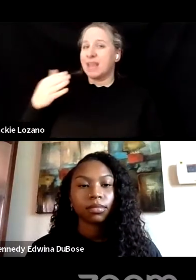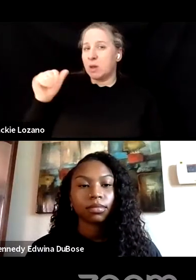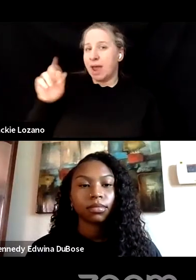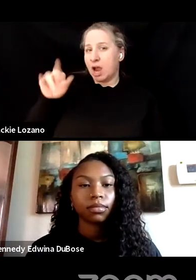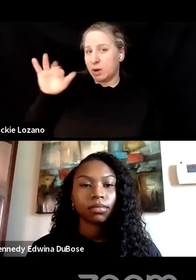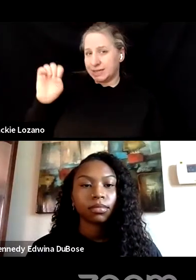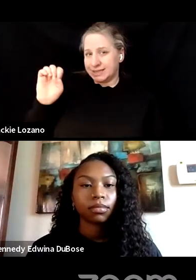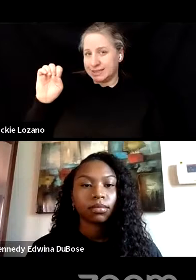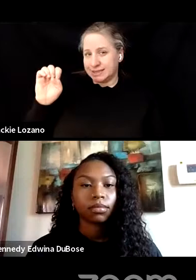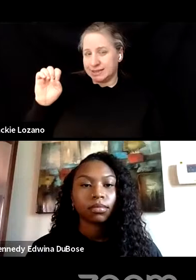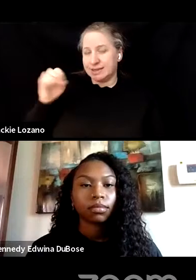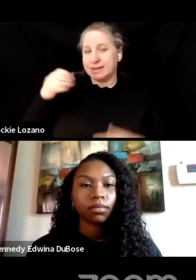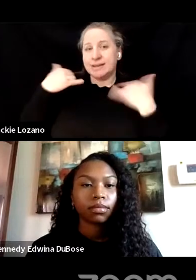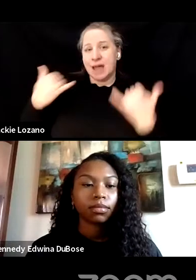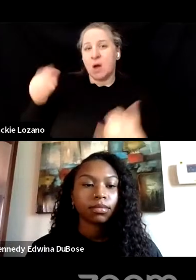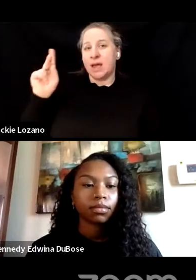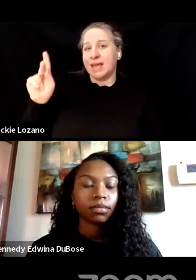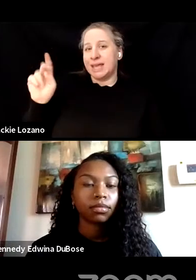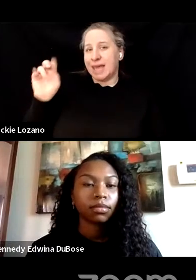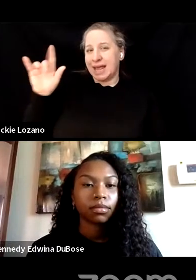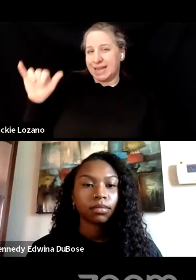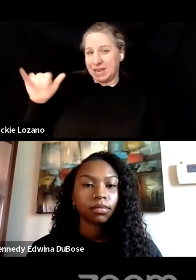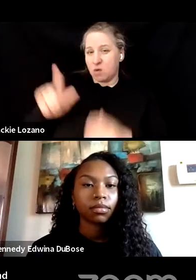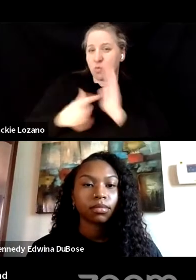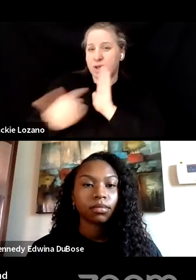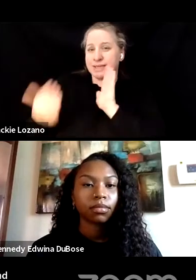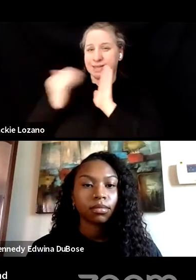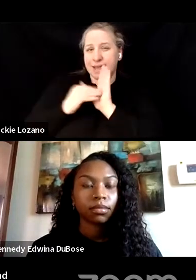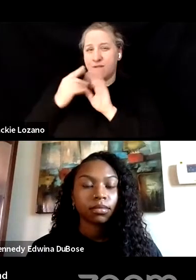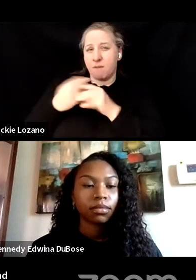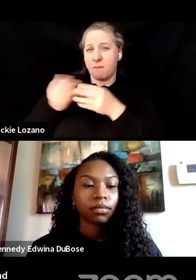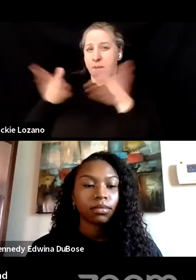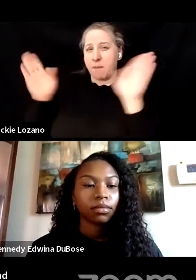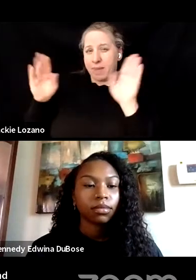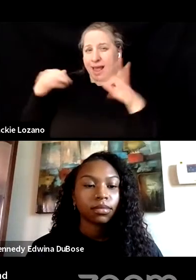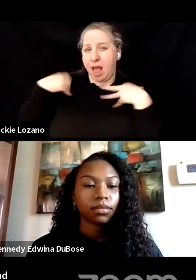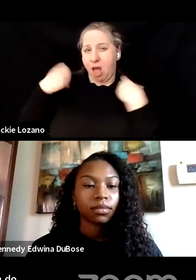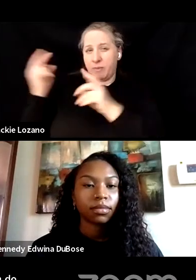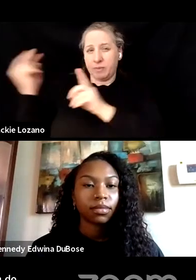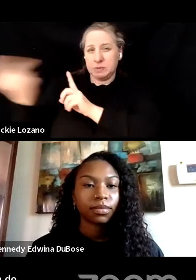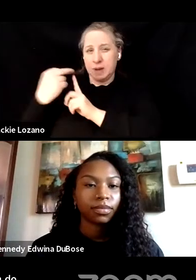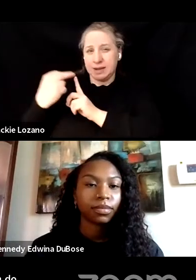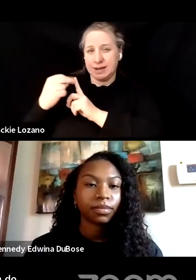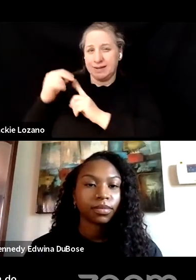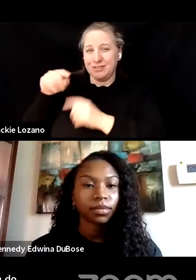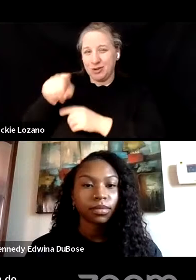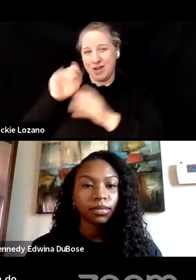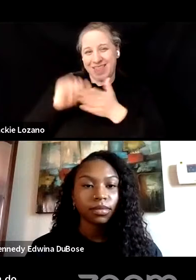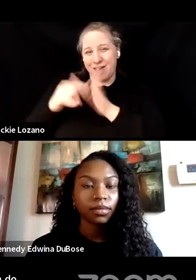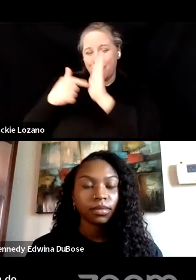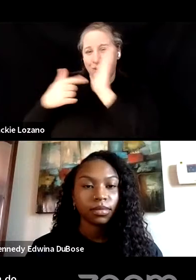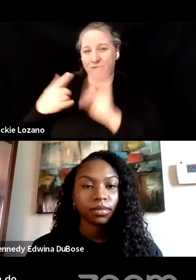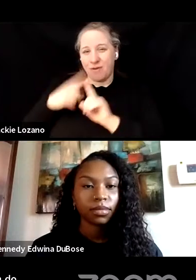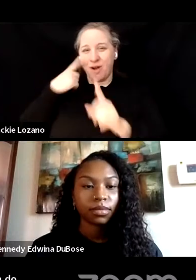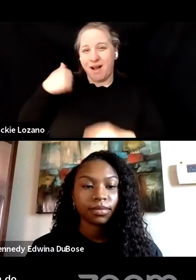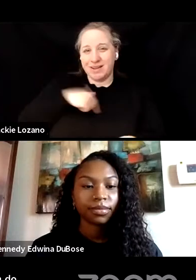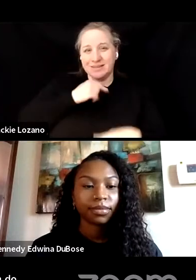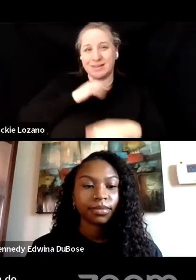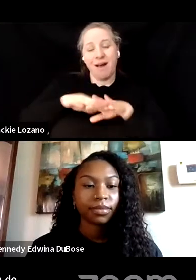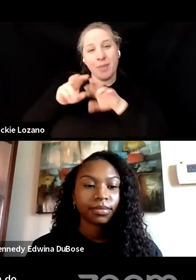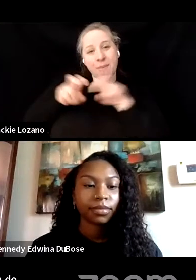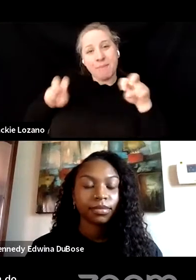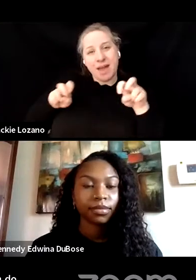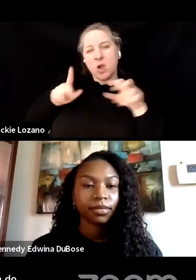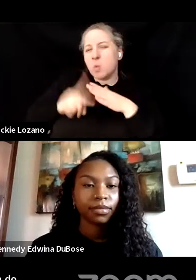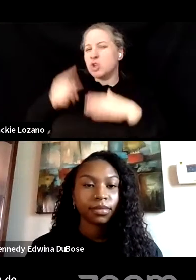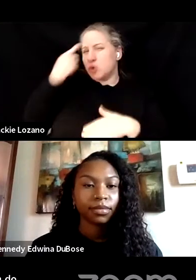now, Kennedy, you know, from once again, a public health perspective, given that you are that representative for us on this panel, what do you